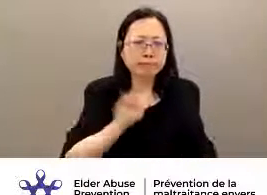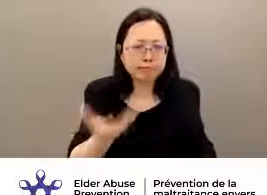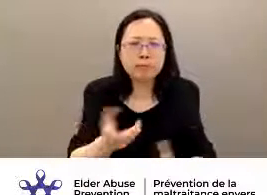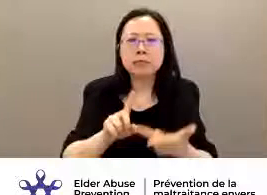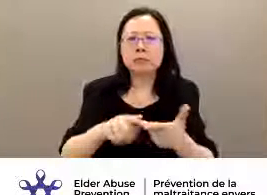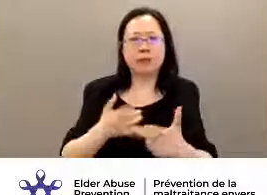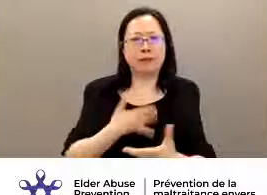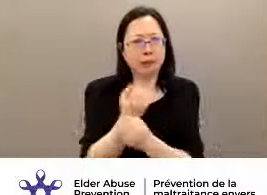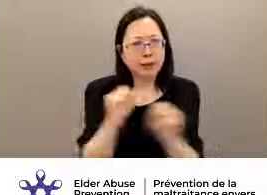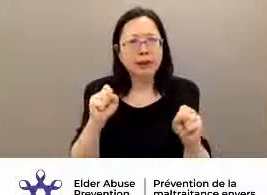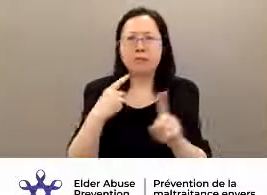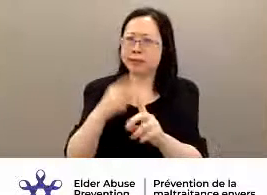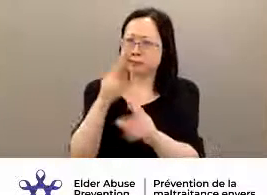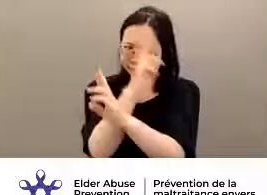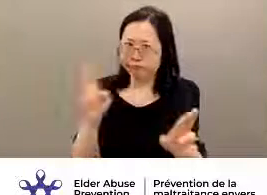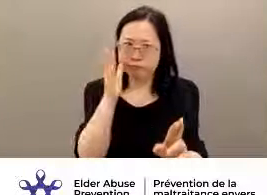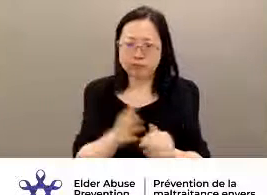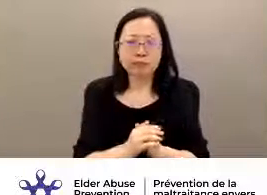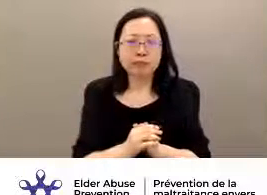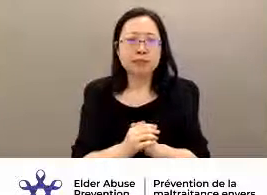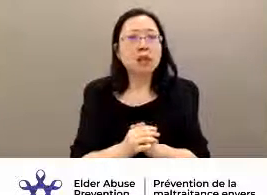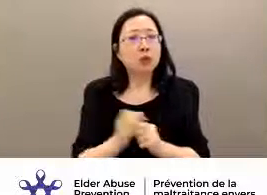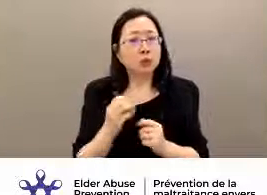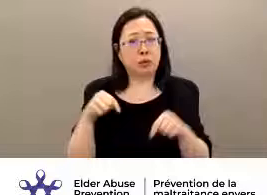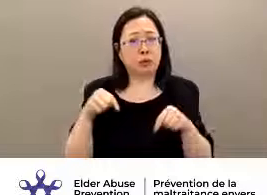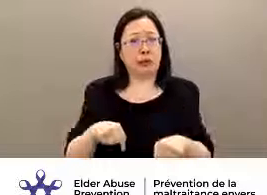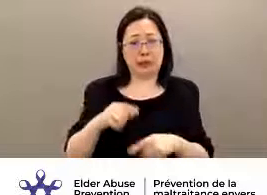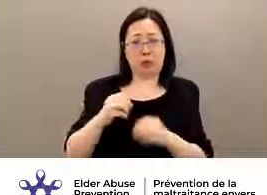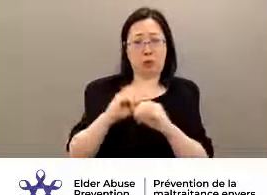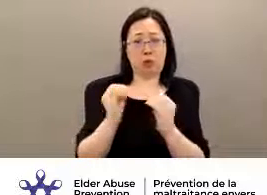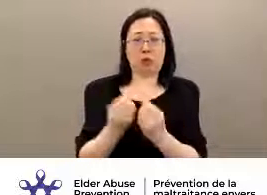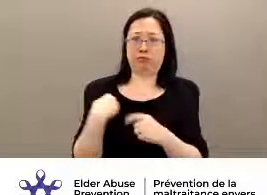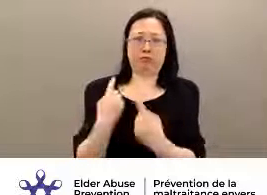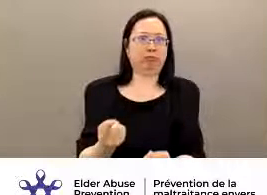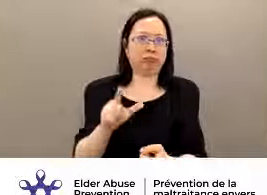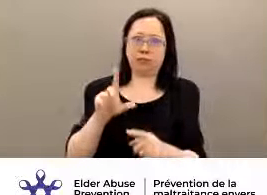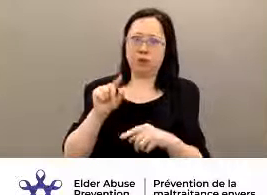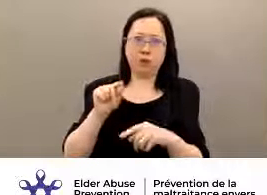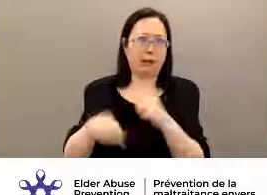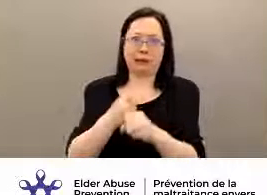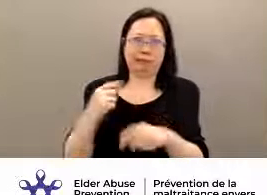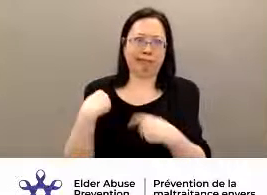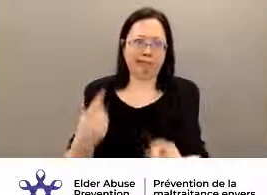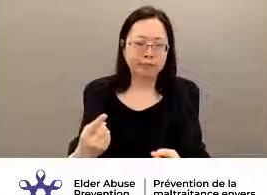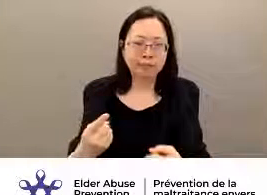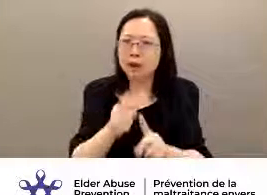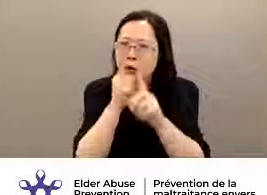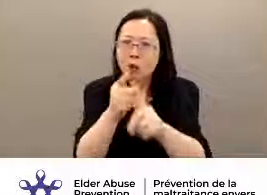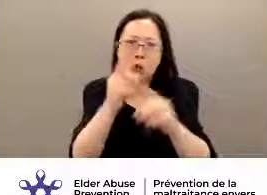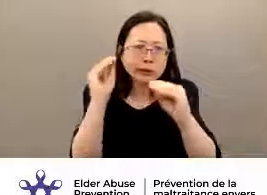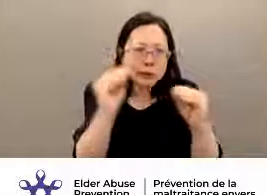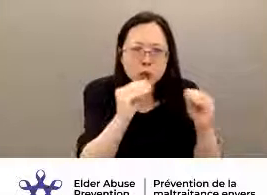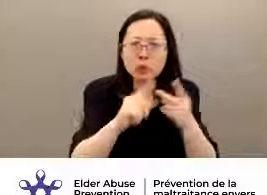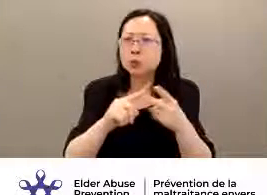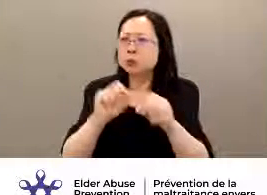over 20 years old. We have continued with our mission around raising awareness, training and education. We work